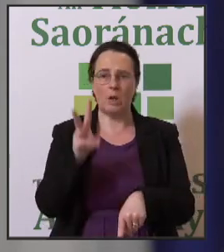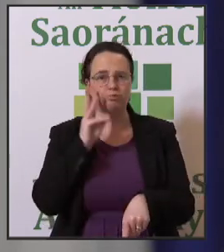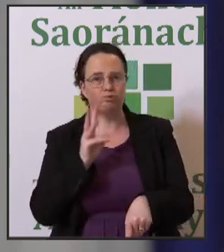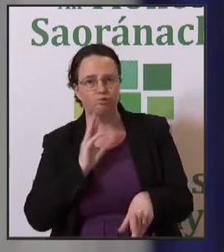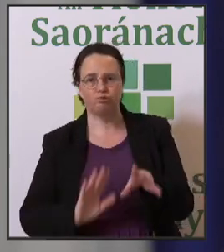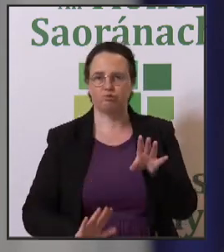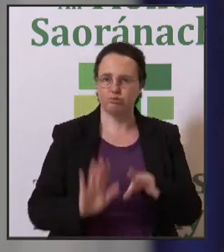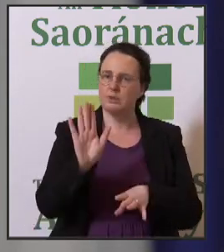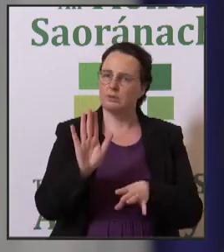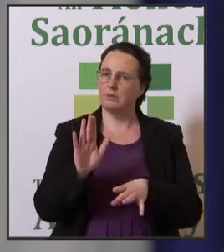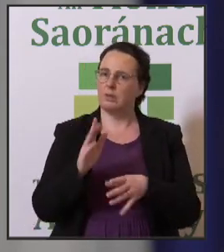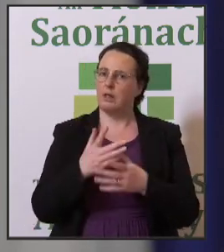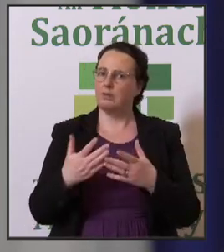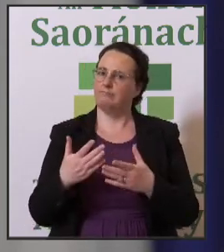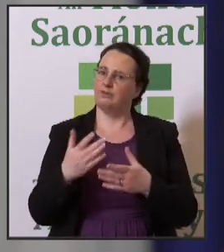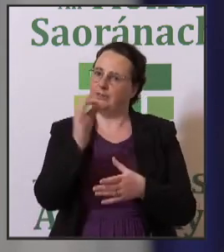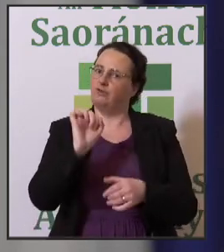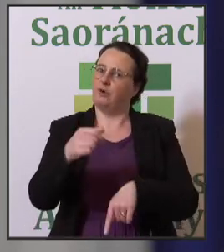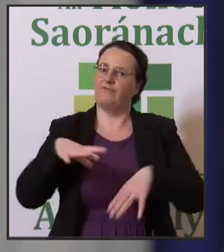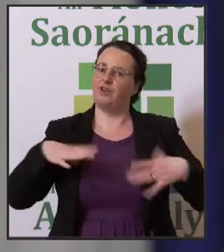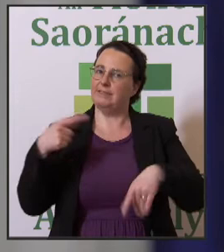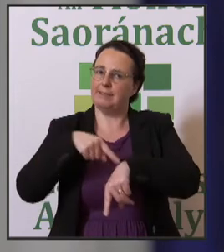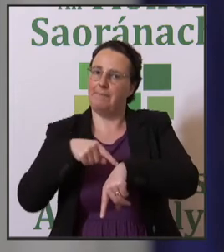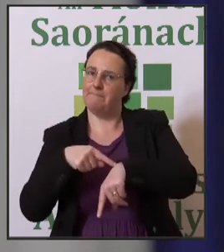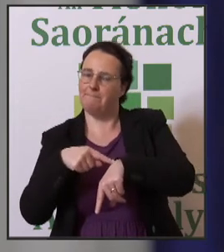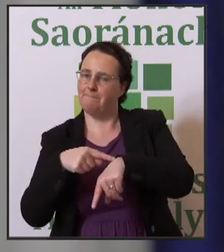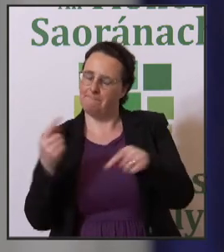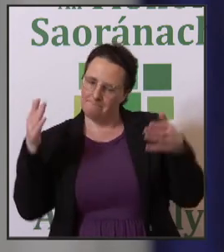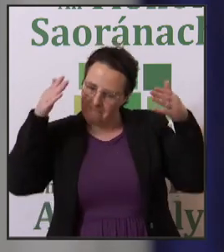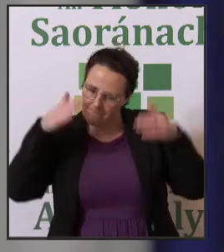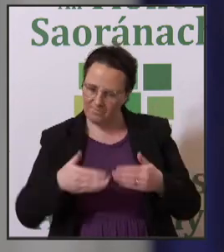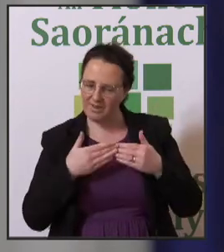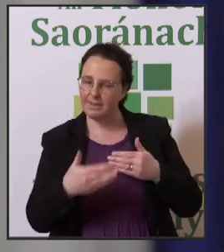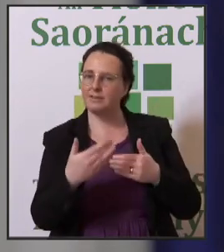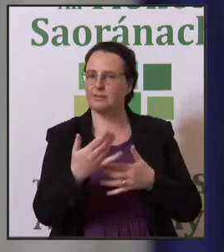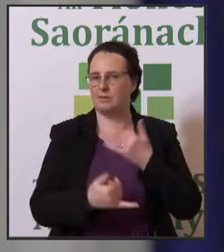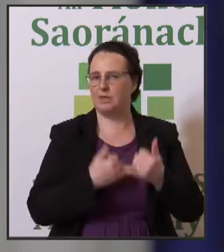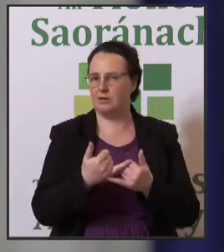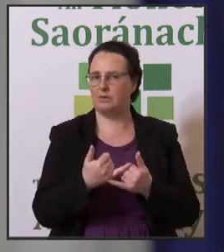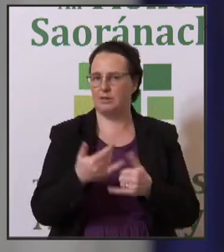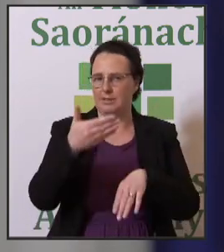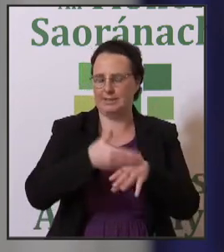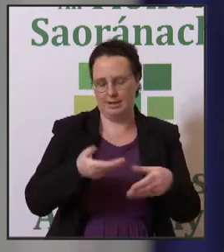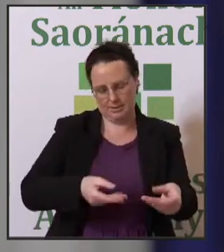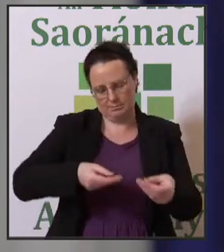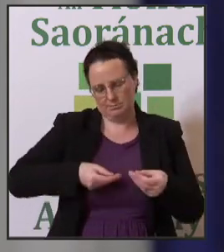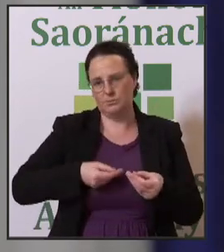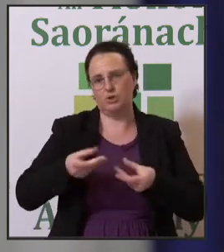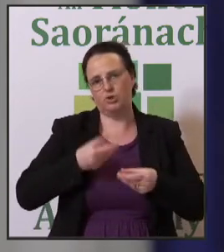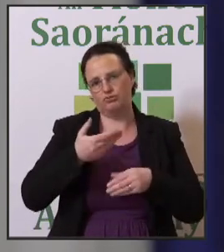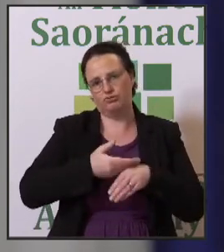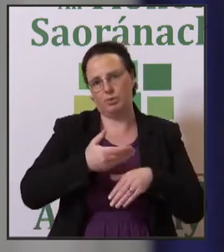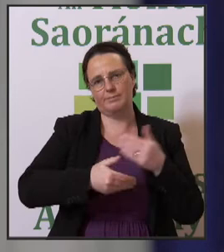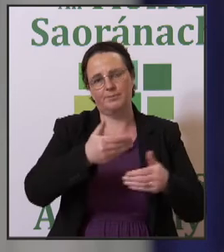to devote a significant proportion of your free time for the remainder of this year to the tasks before you. So,